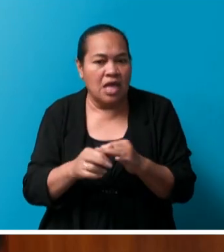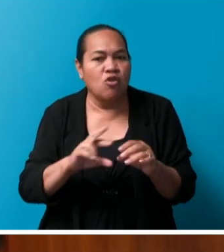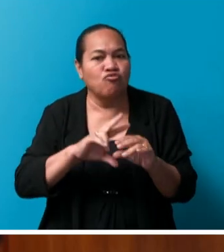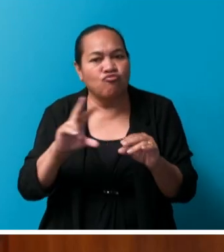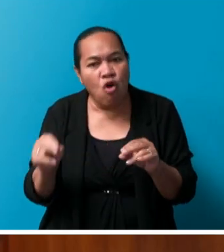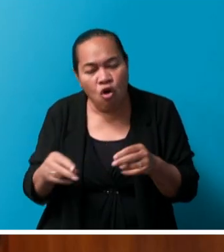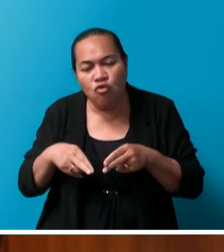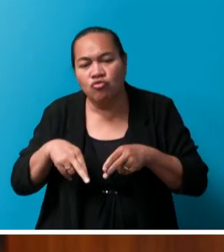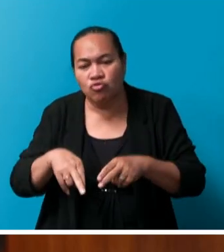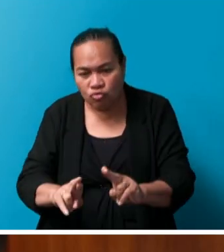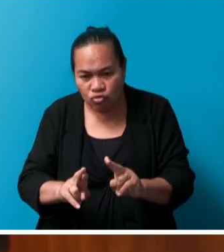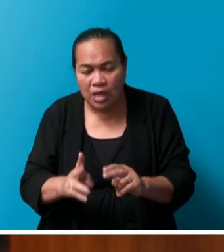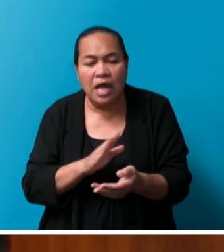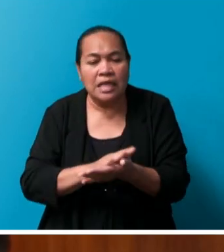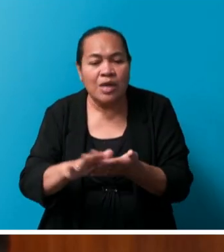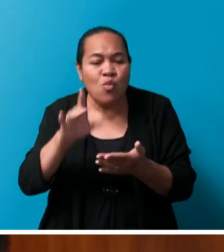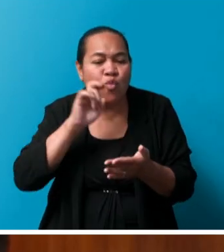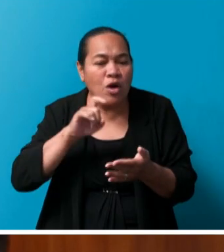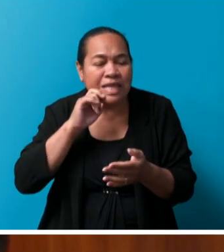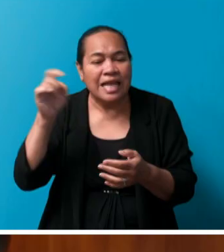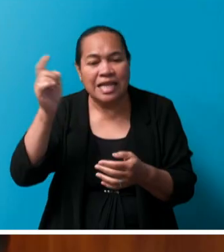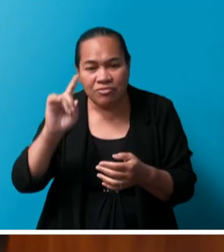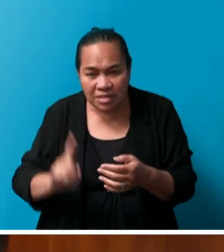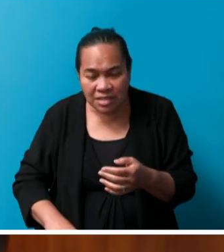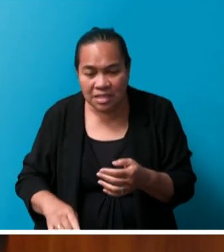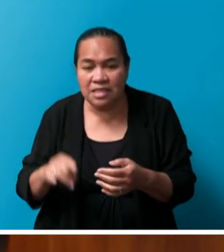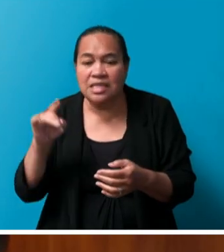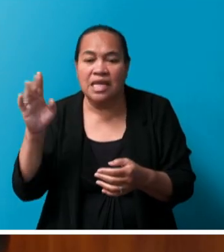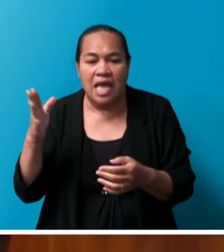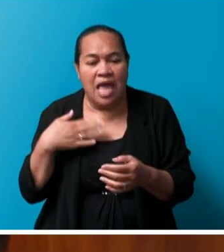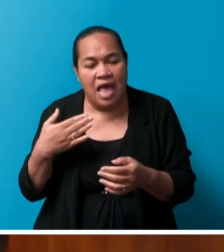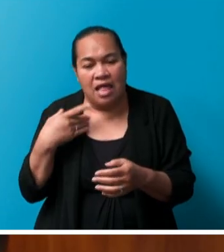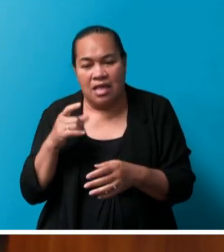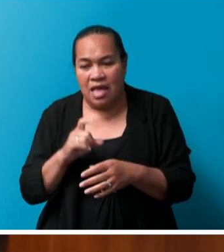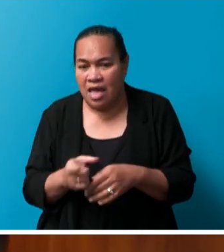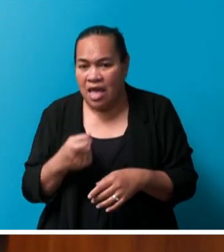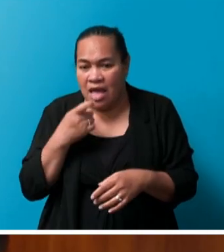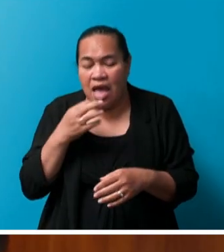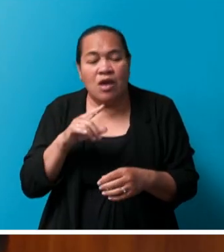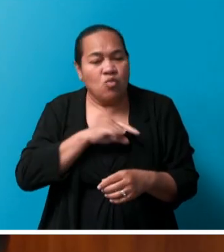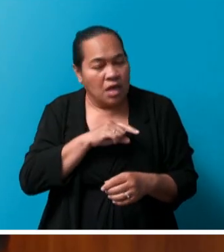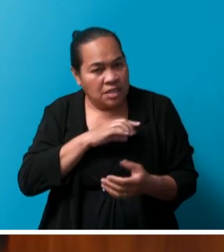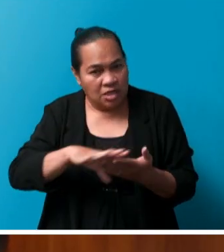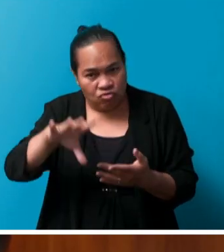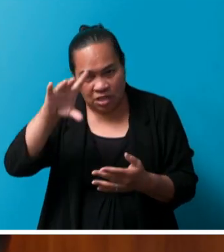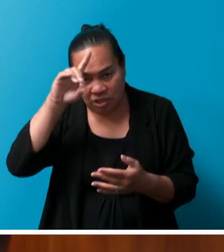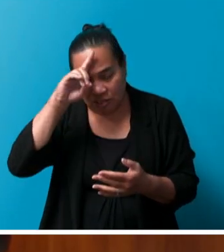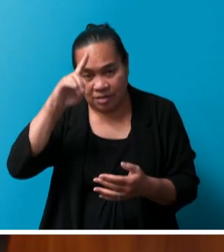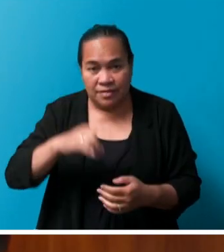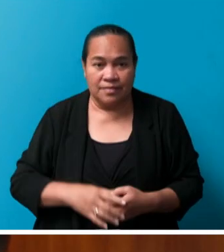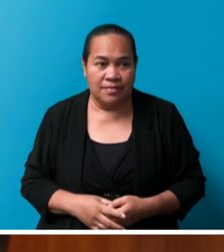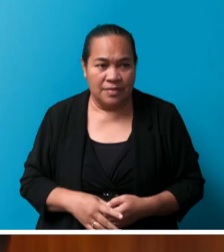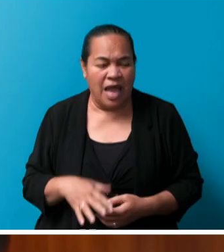water, electricity, telecommunications, healthcare, and quality education. A